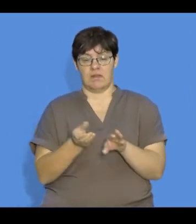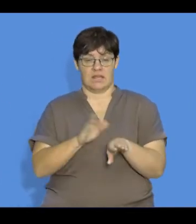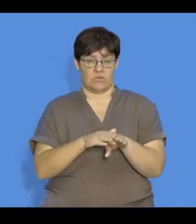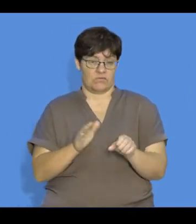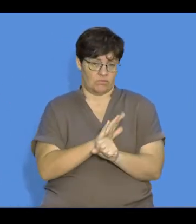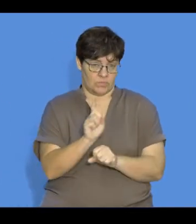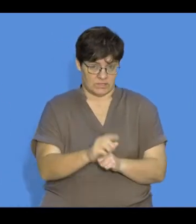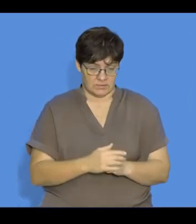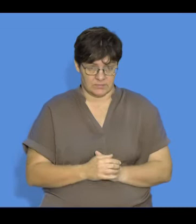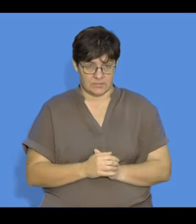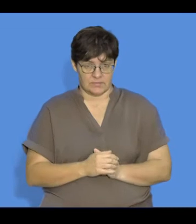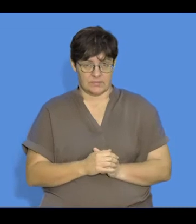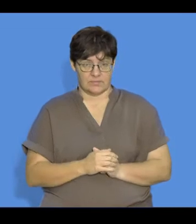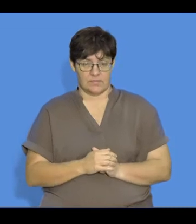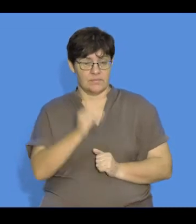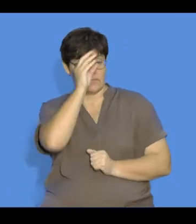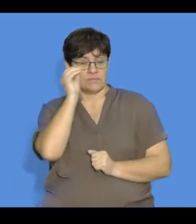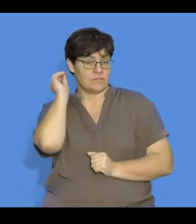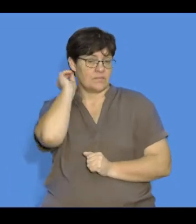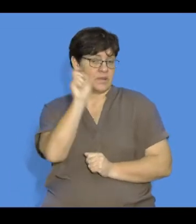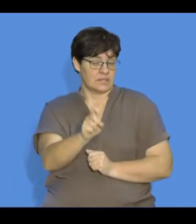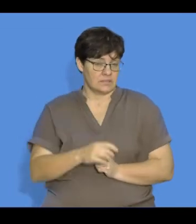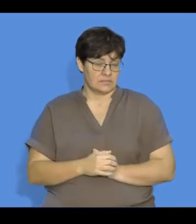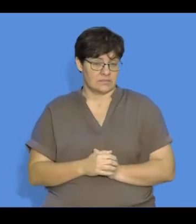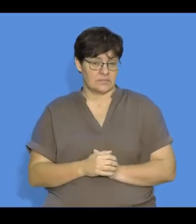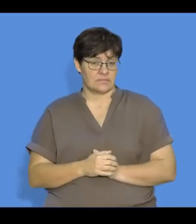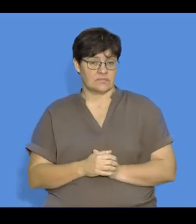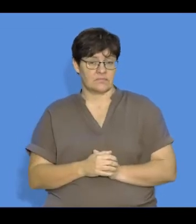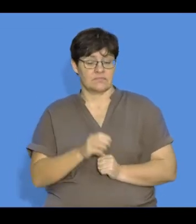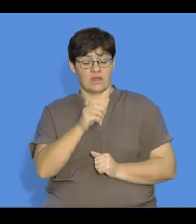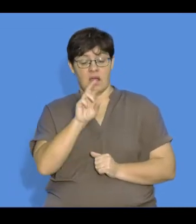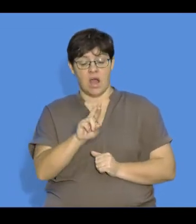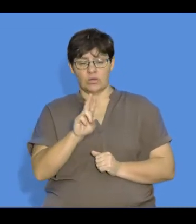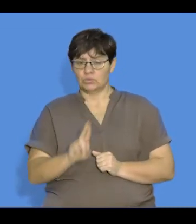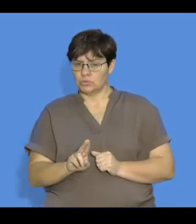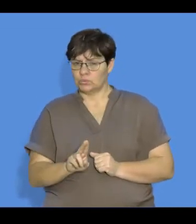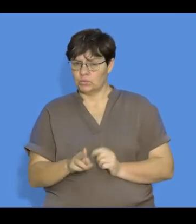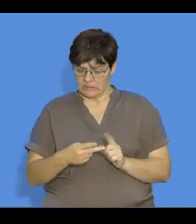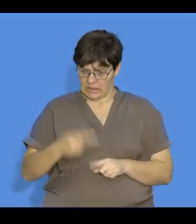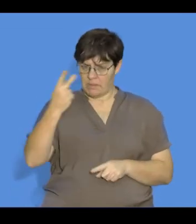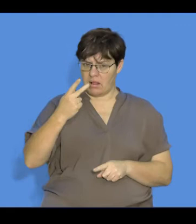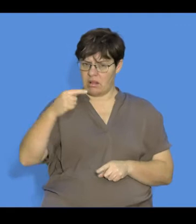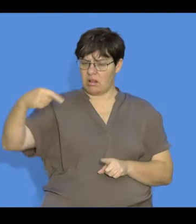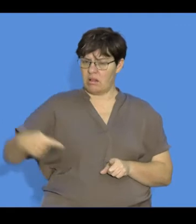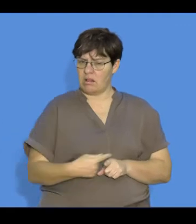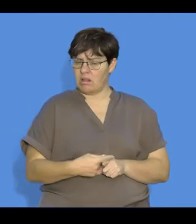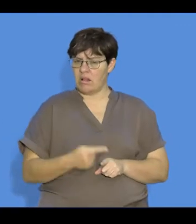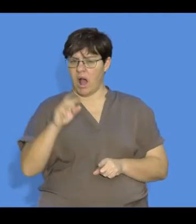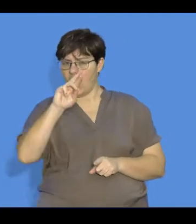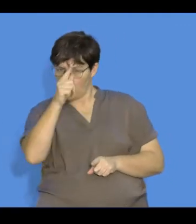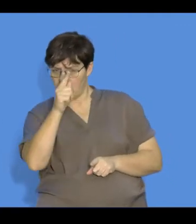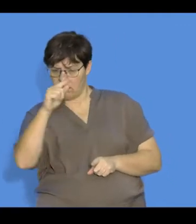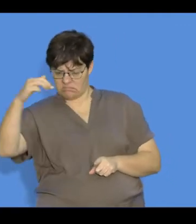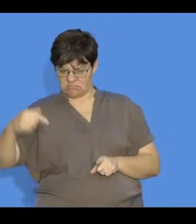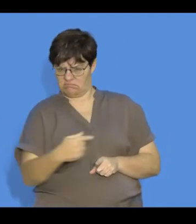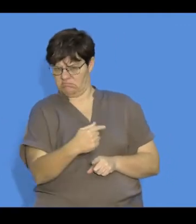total current. But also very important to note is that the current through R2 is double the current